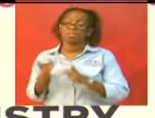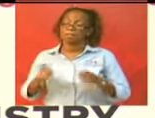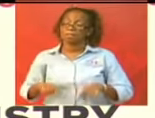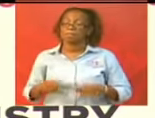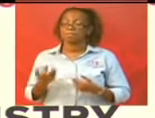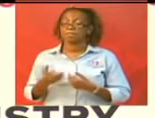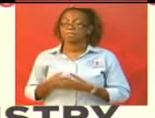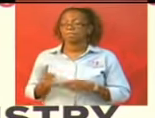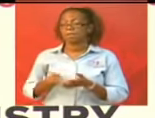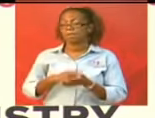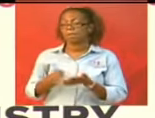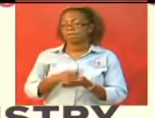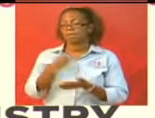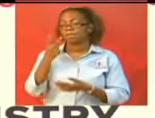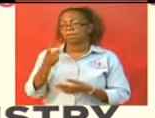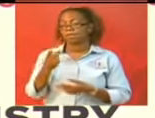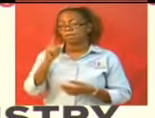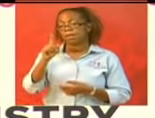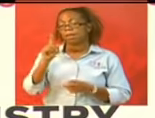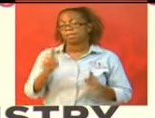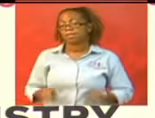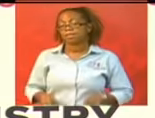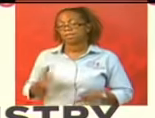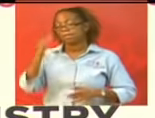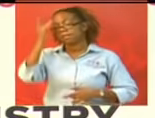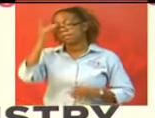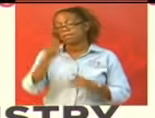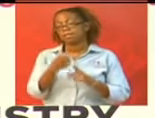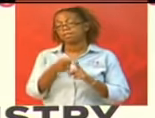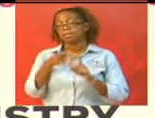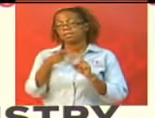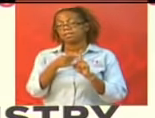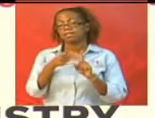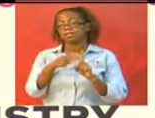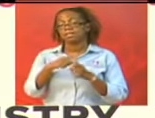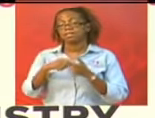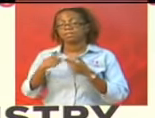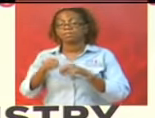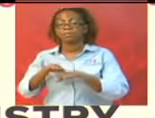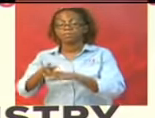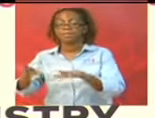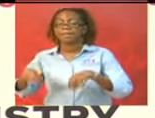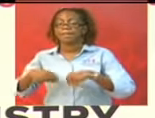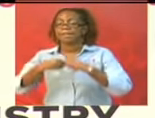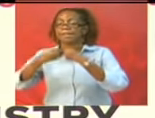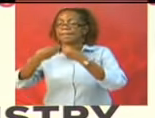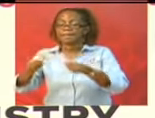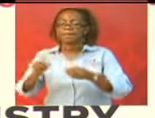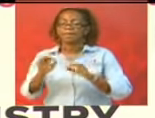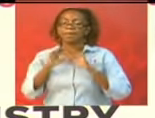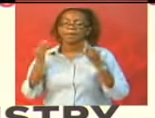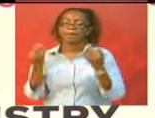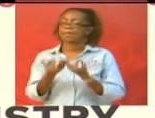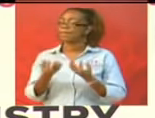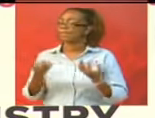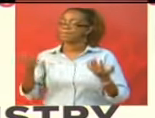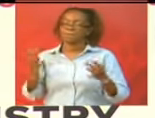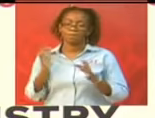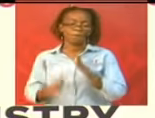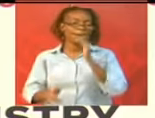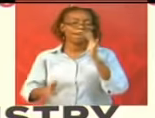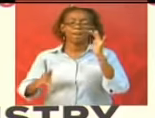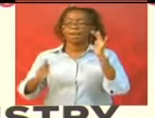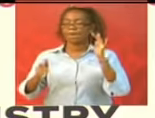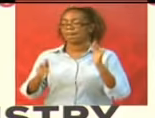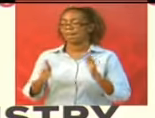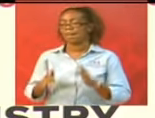household, with this wave in particular, you're seeing more people. For example, if you have 4 people in a household, first person gets infected from,